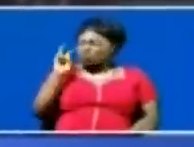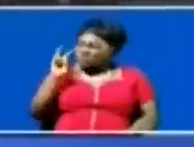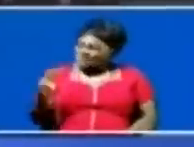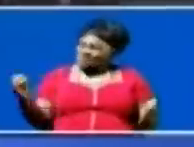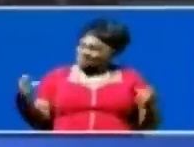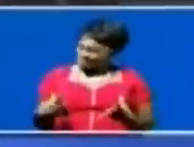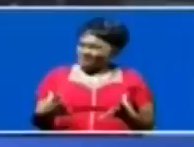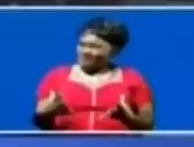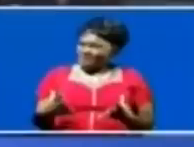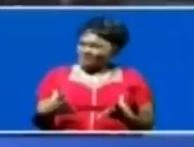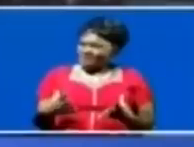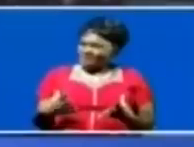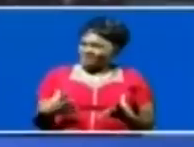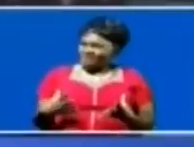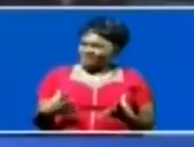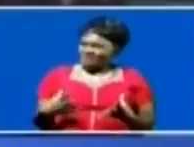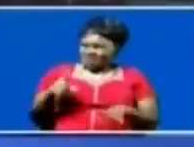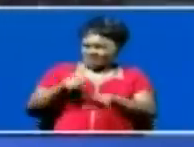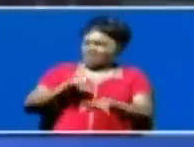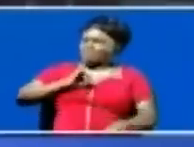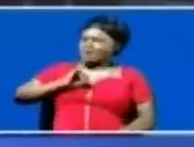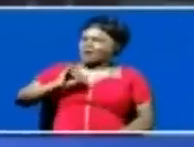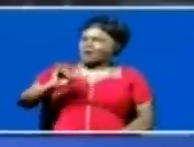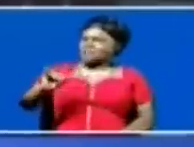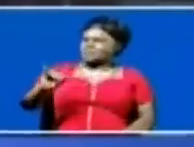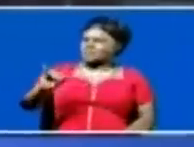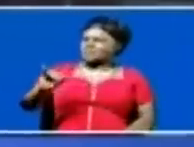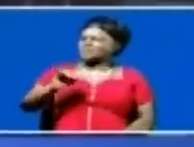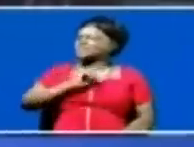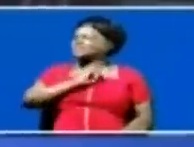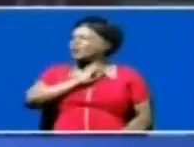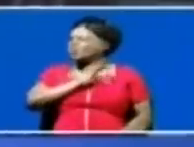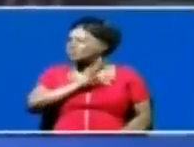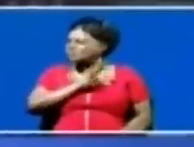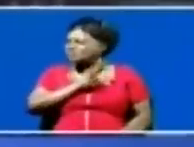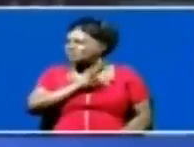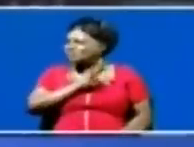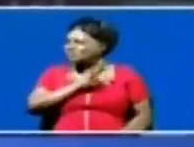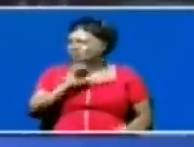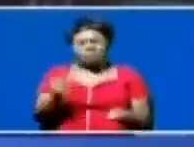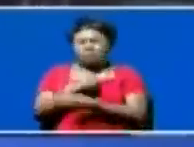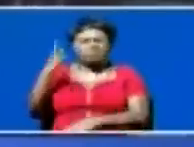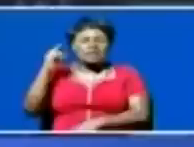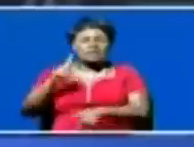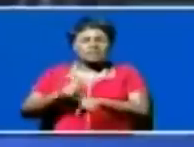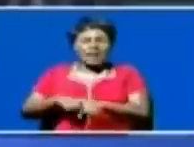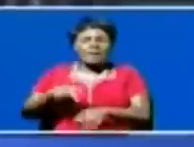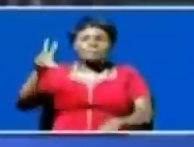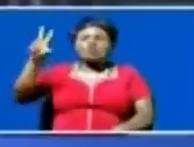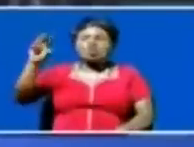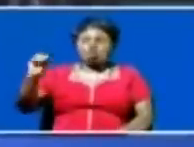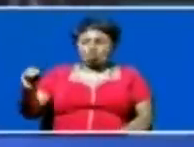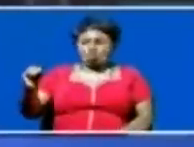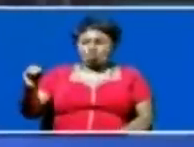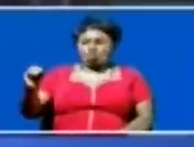seen it yourself. When the eyes shouted, you could hardly hear them, and when the nays